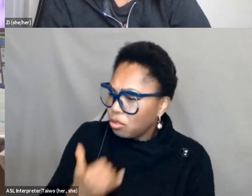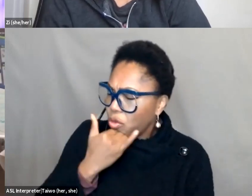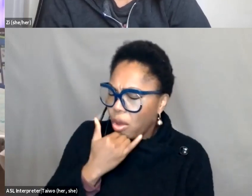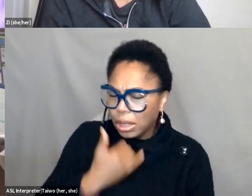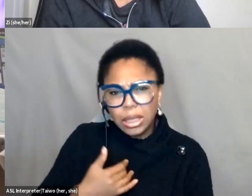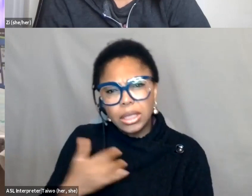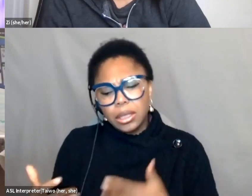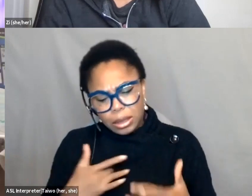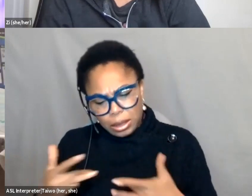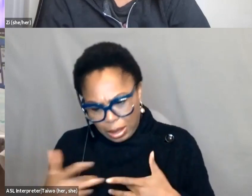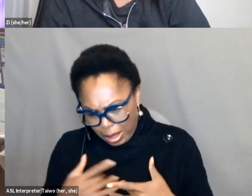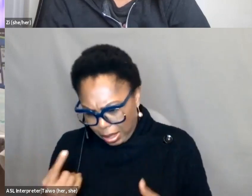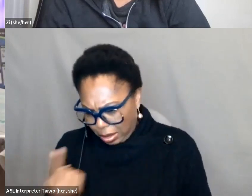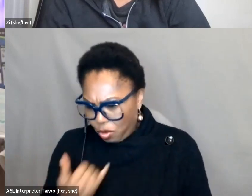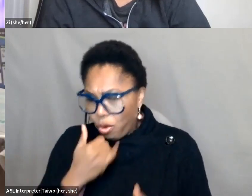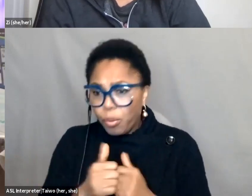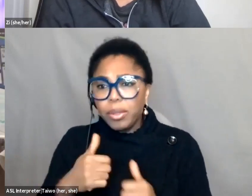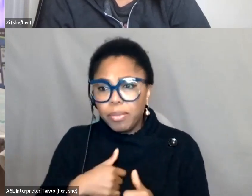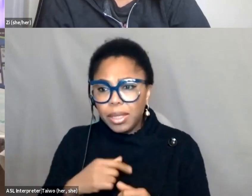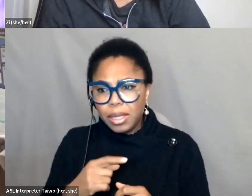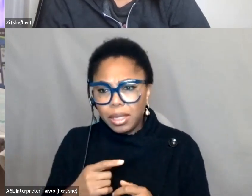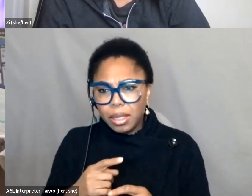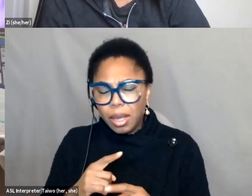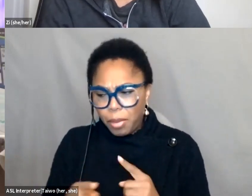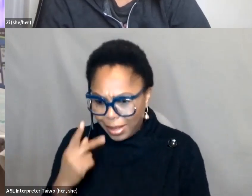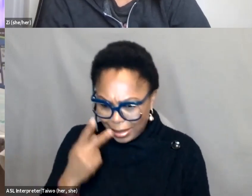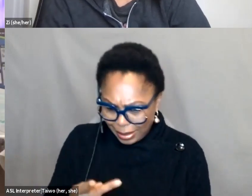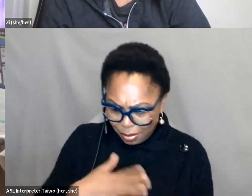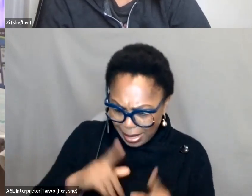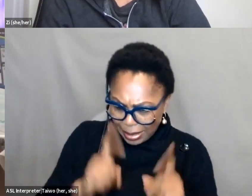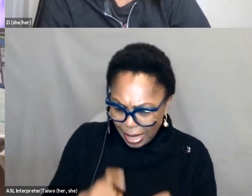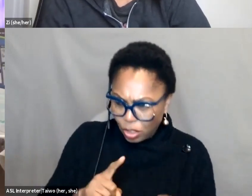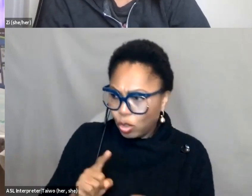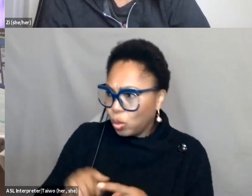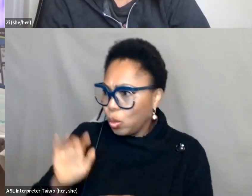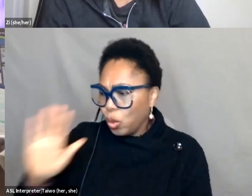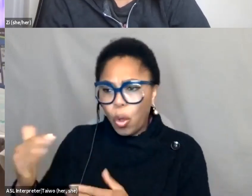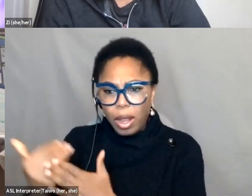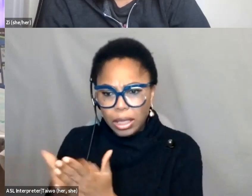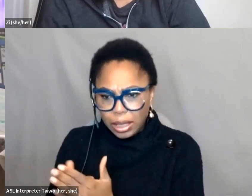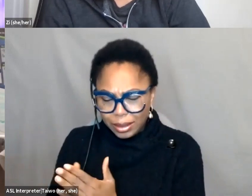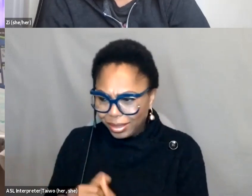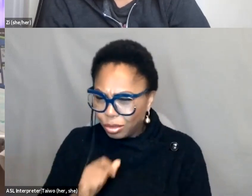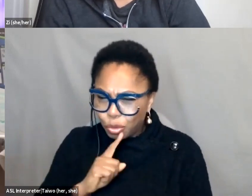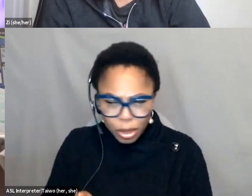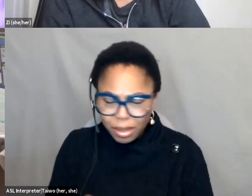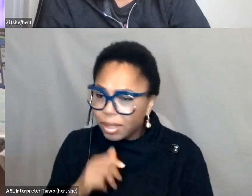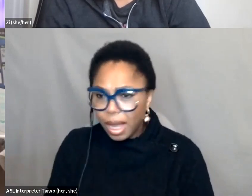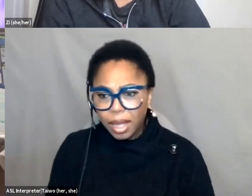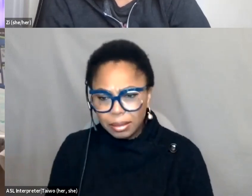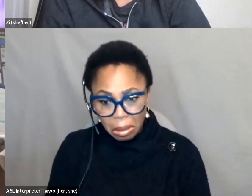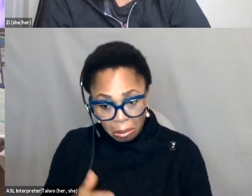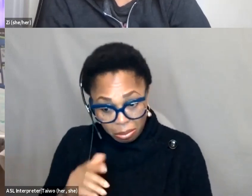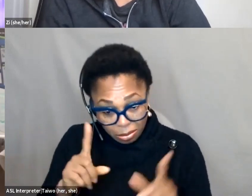worried there was something wrong with me, that what I was seeing when I compared my test to her list wasn't real. Had I messed